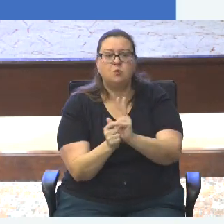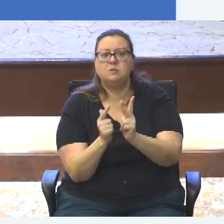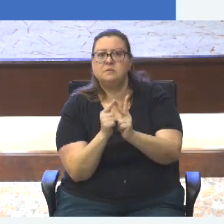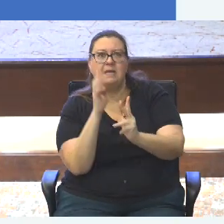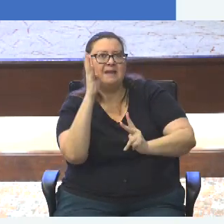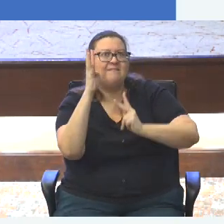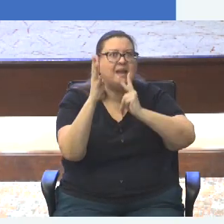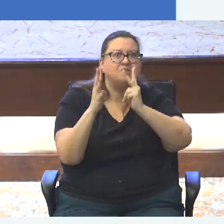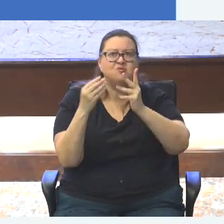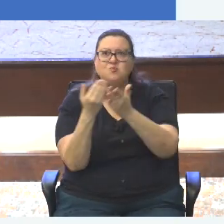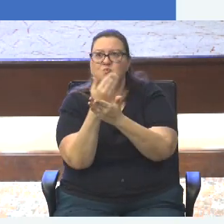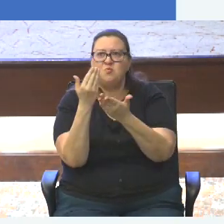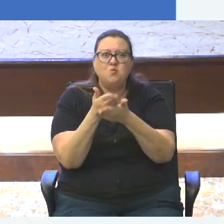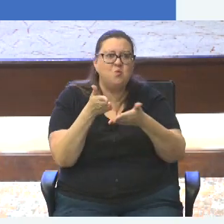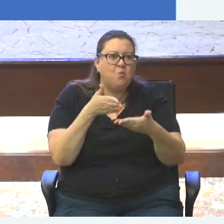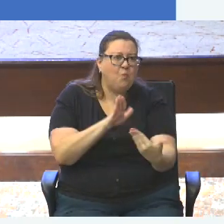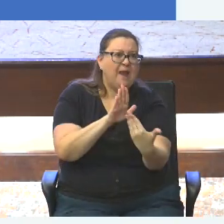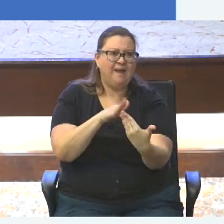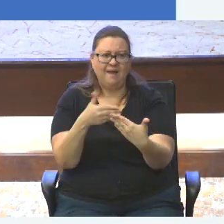thinking.